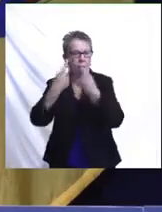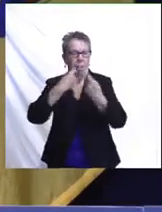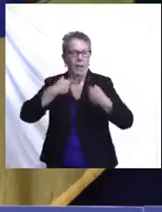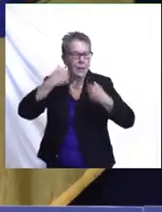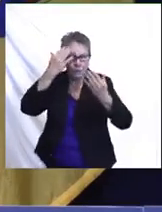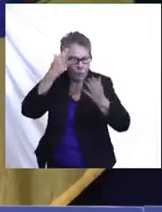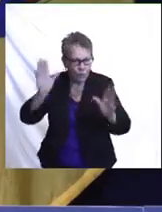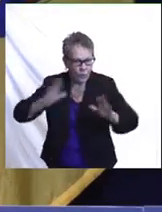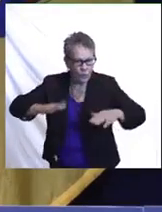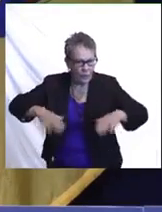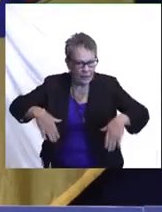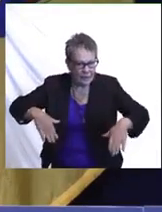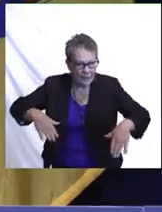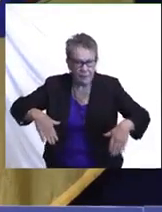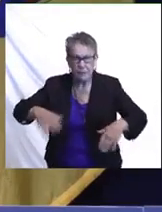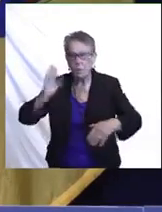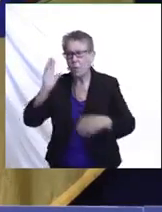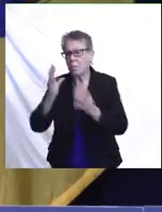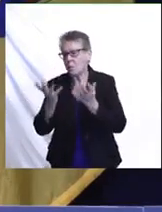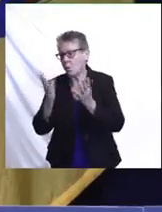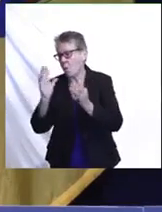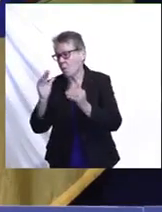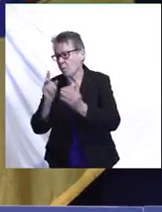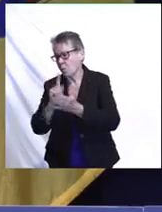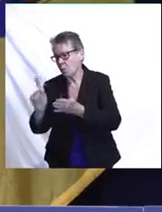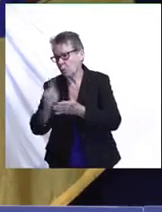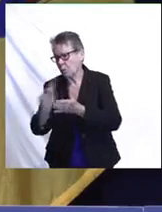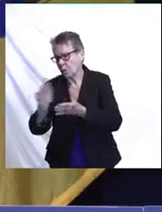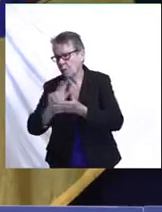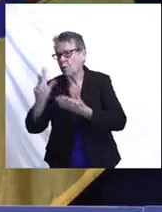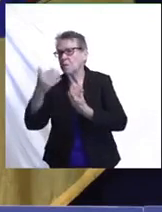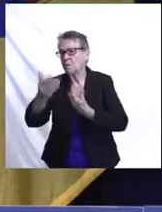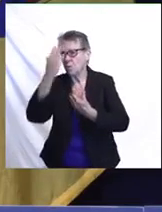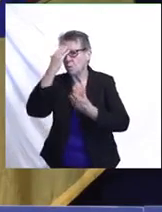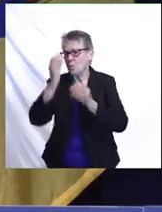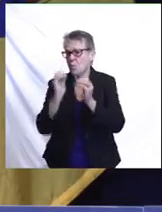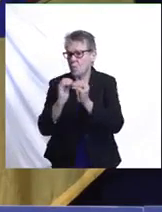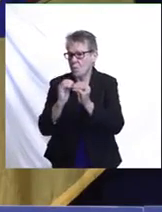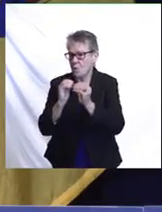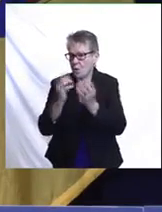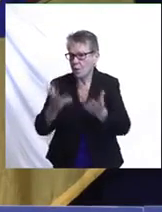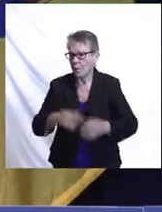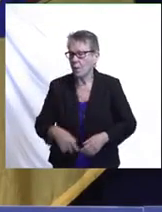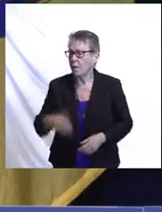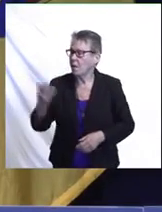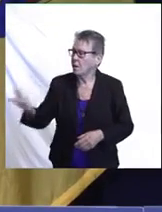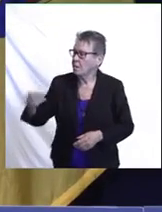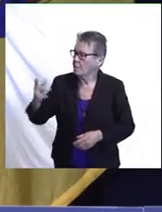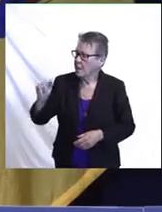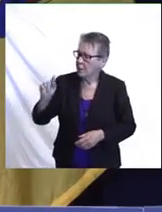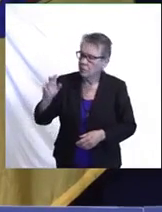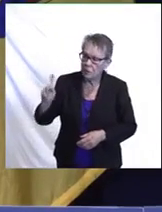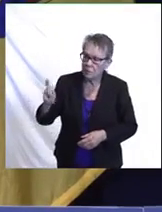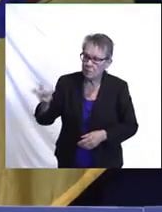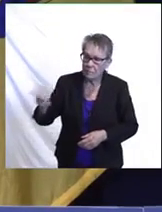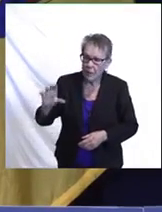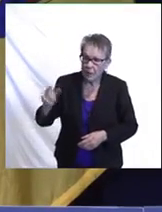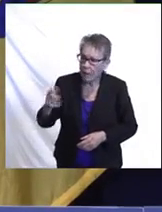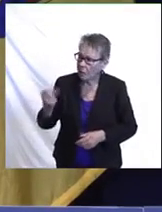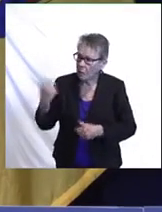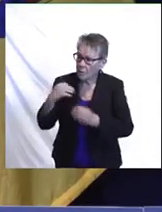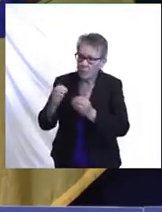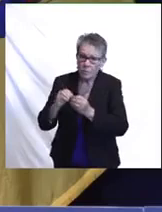both. Pat, in particular, first of all, great to have you. Thank you for everything. Anything you've got in particular on building